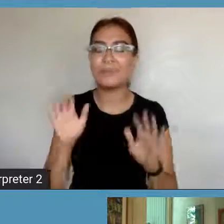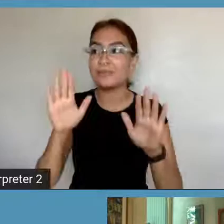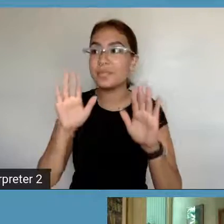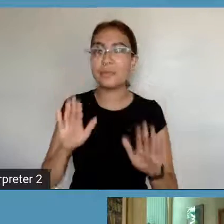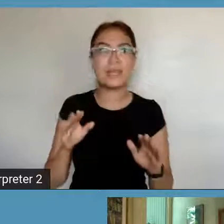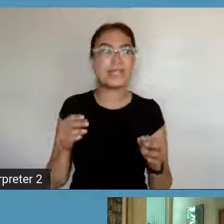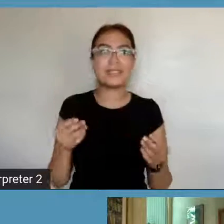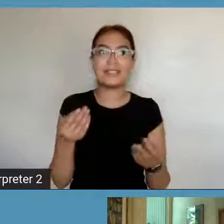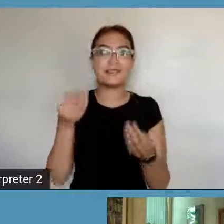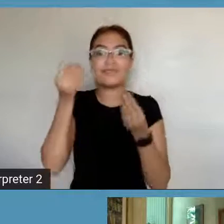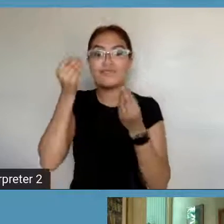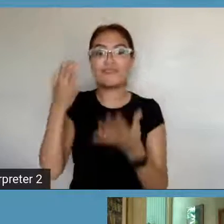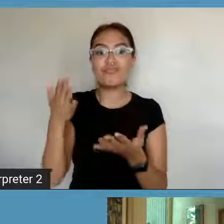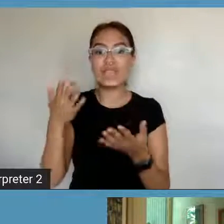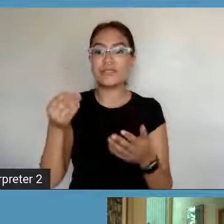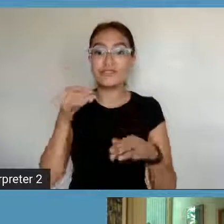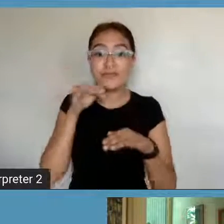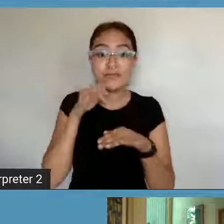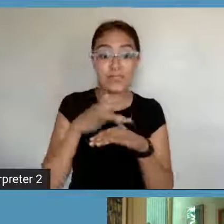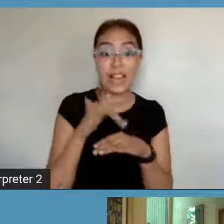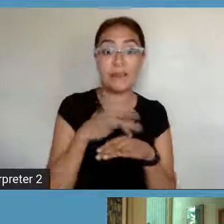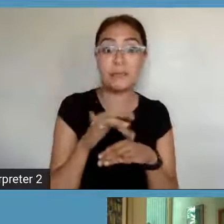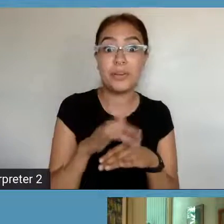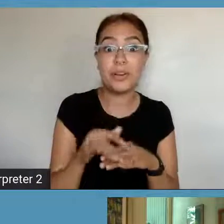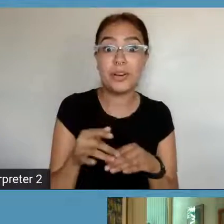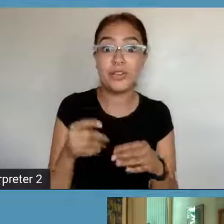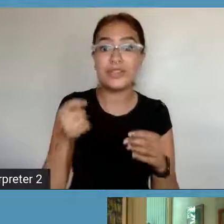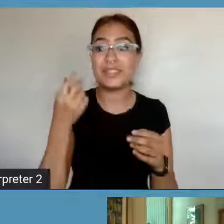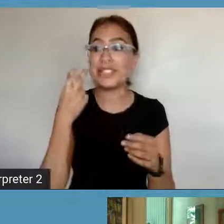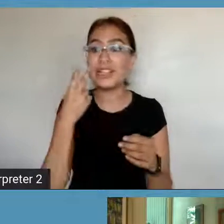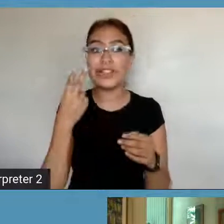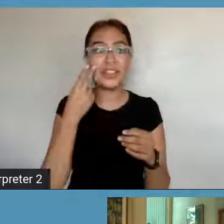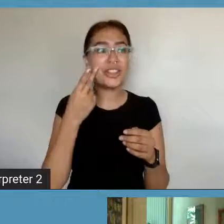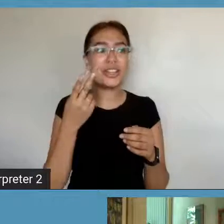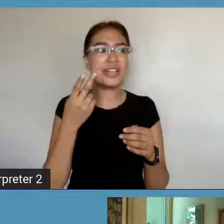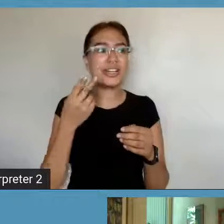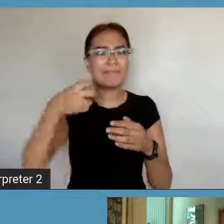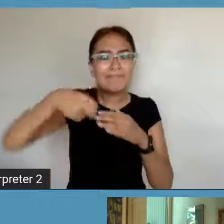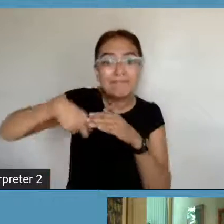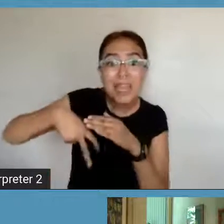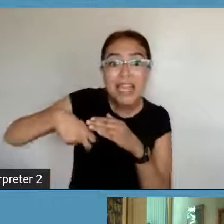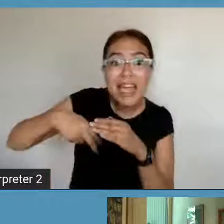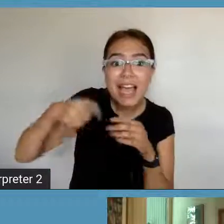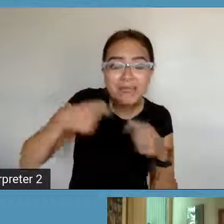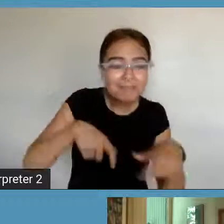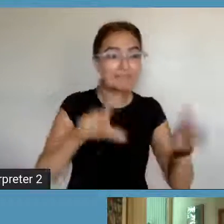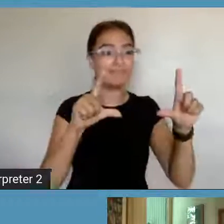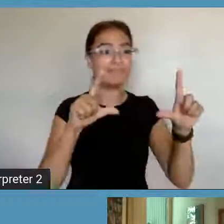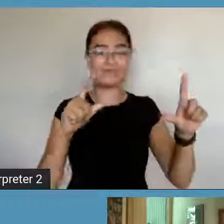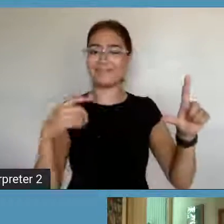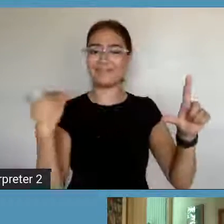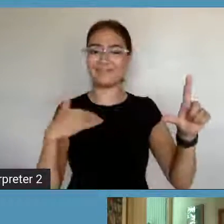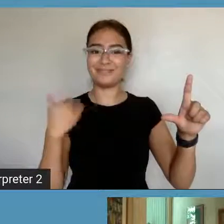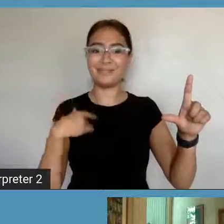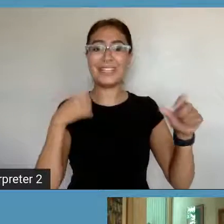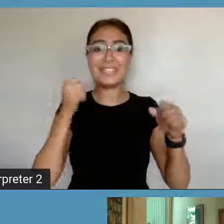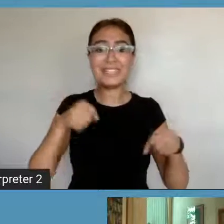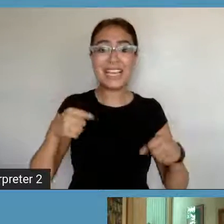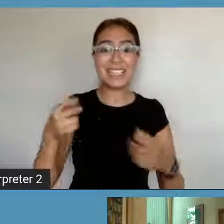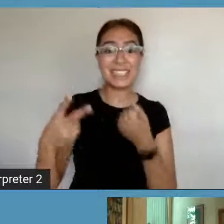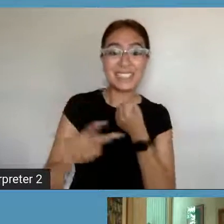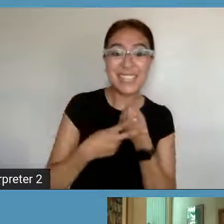at it in the middle of the night. You know, you can just look at it as many times as you like. You can download it. You can save it. You can share